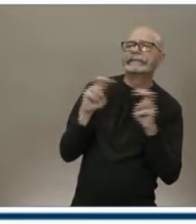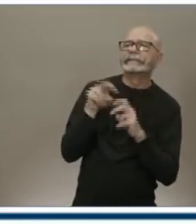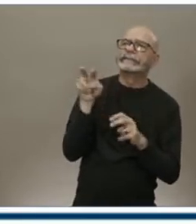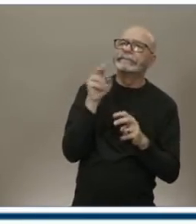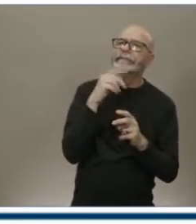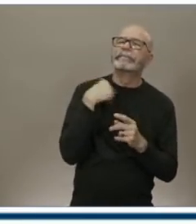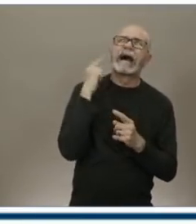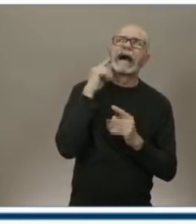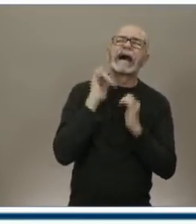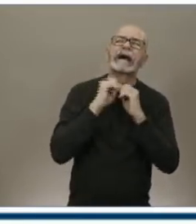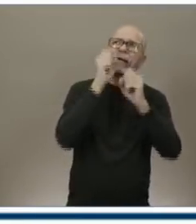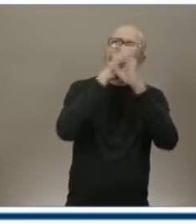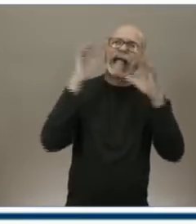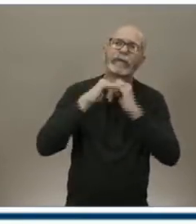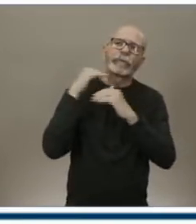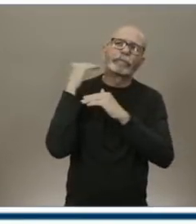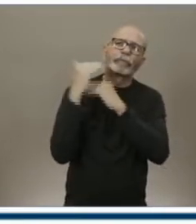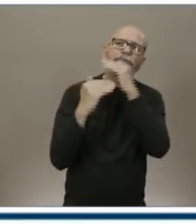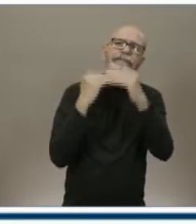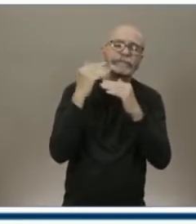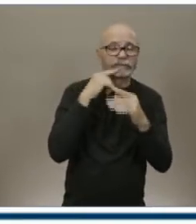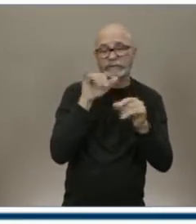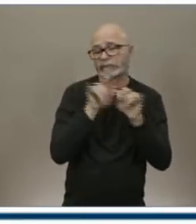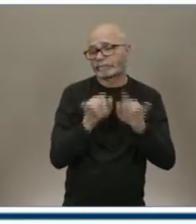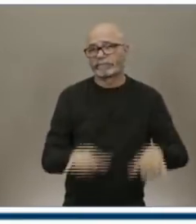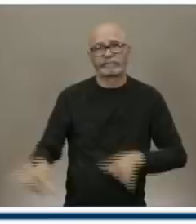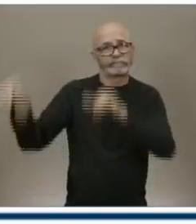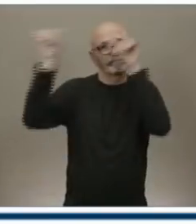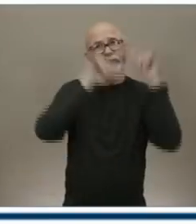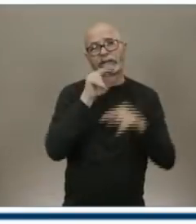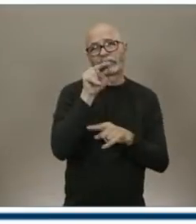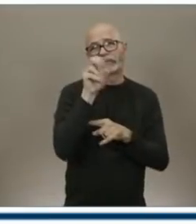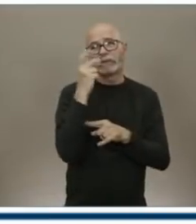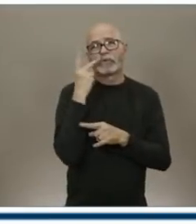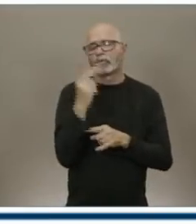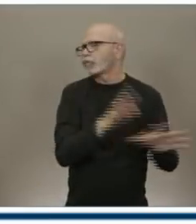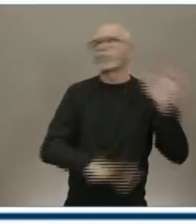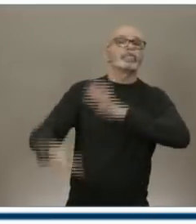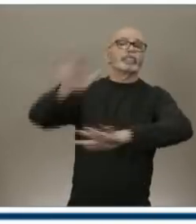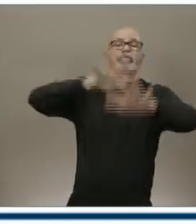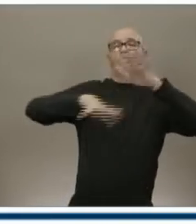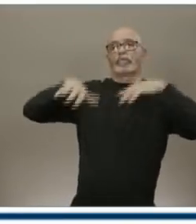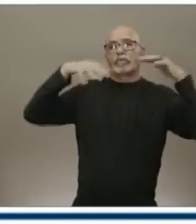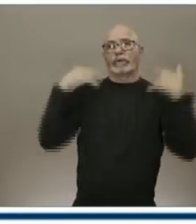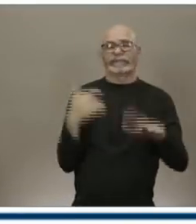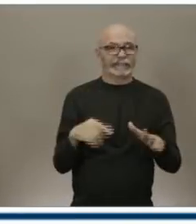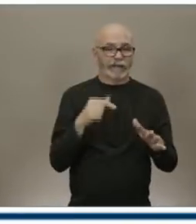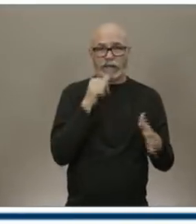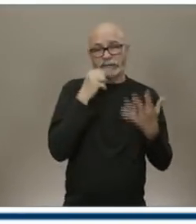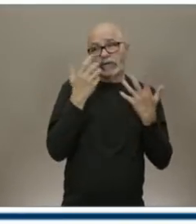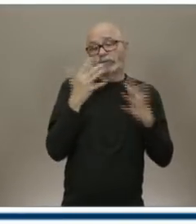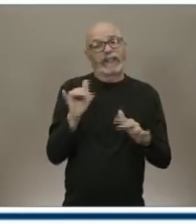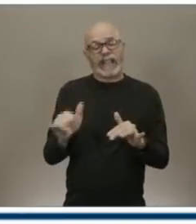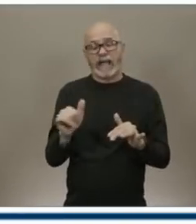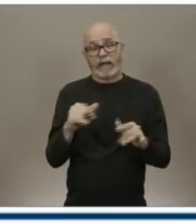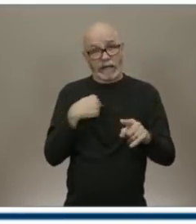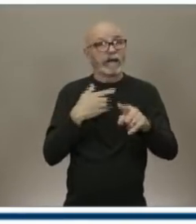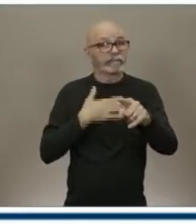I think every Nova Scotian, some of the scenes we saw are not things you see in this province, not something that typically any of us would